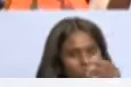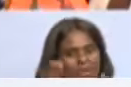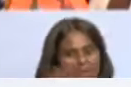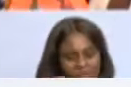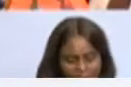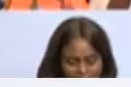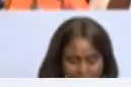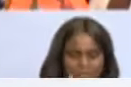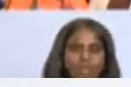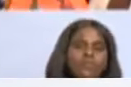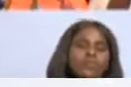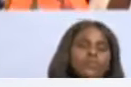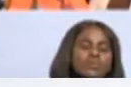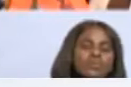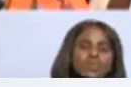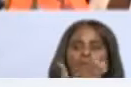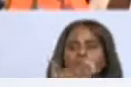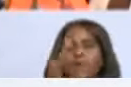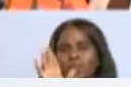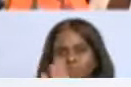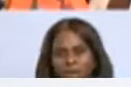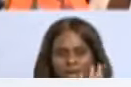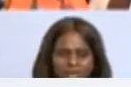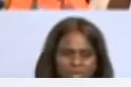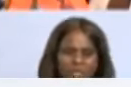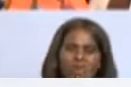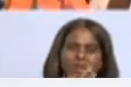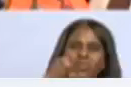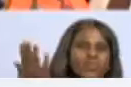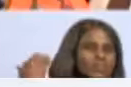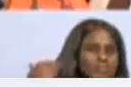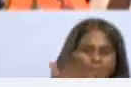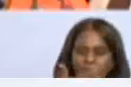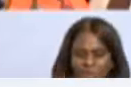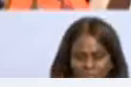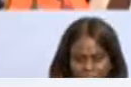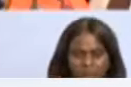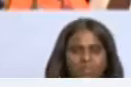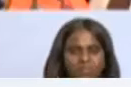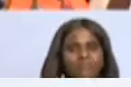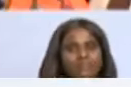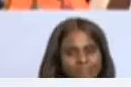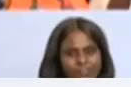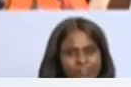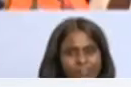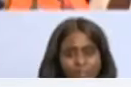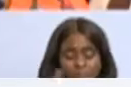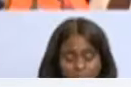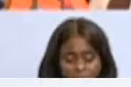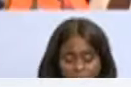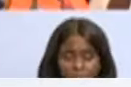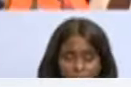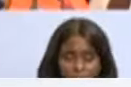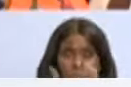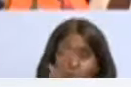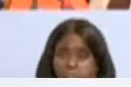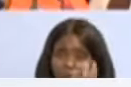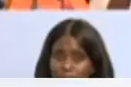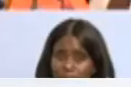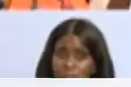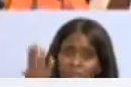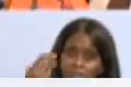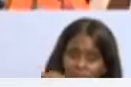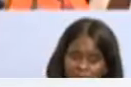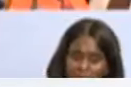tackle bad habits of the past, we must embrace each other. And when we tackle bad habits, we're not doing it